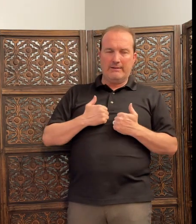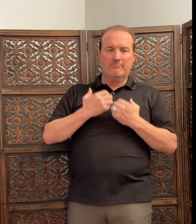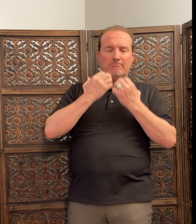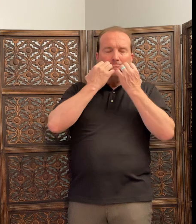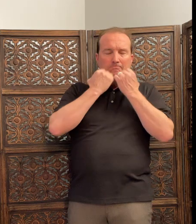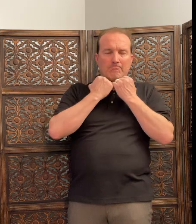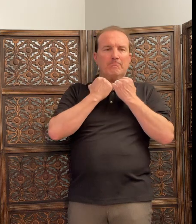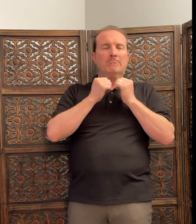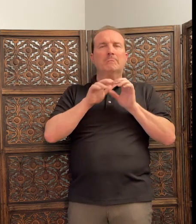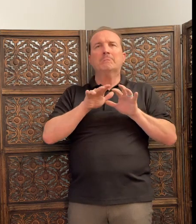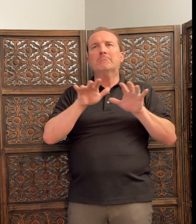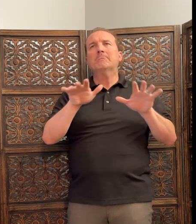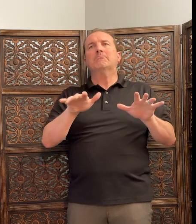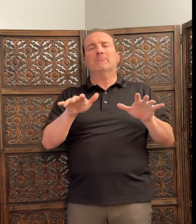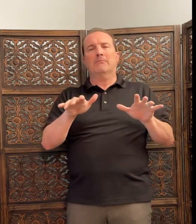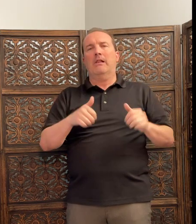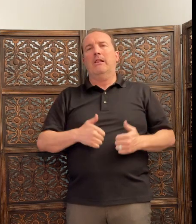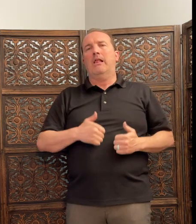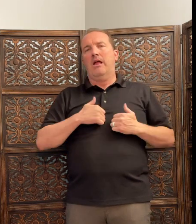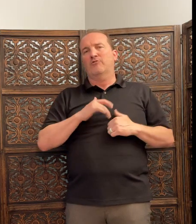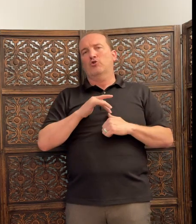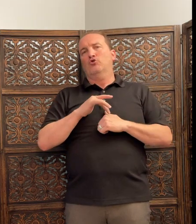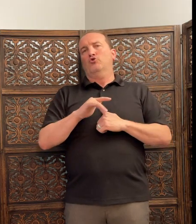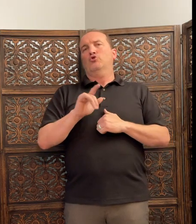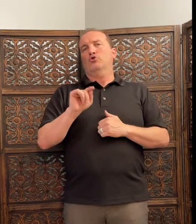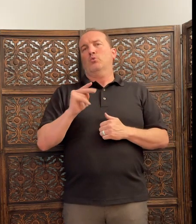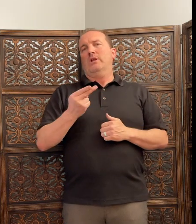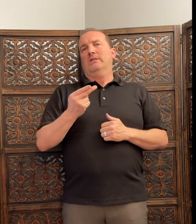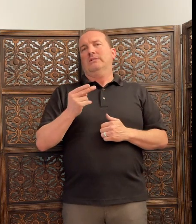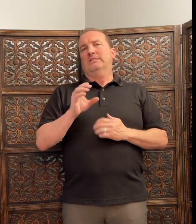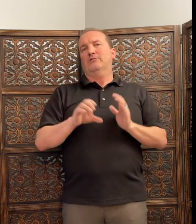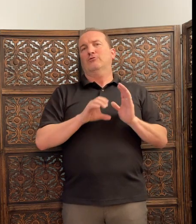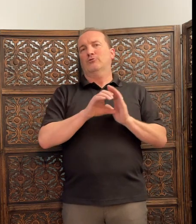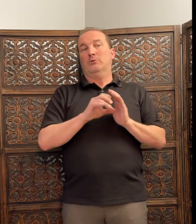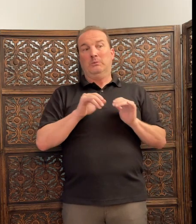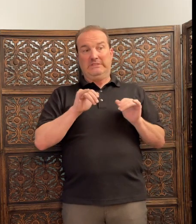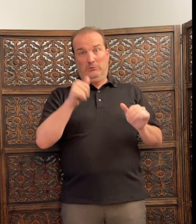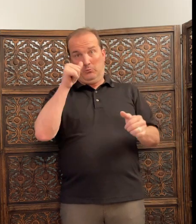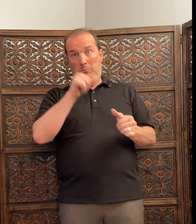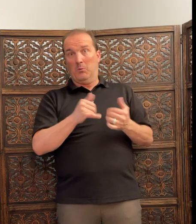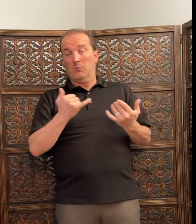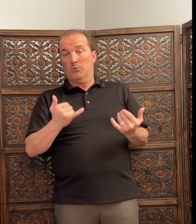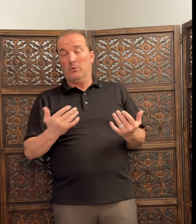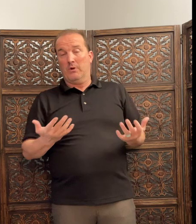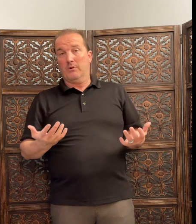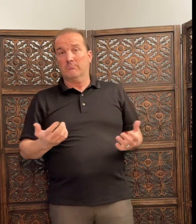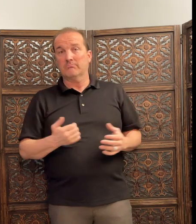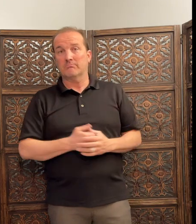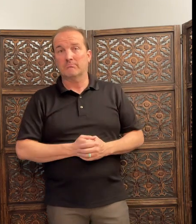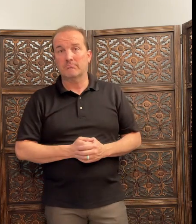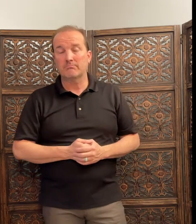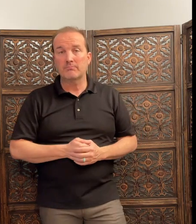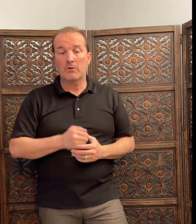who lived beloved, vibrant, and meaningful lives in the early 20th century that we still remember